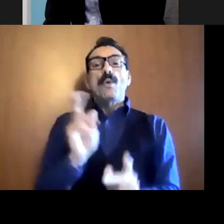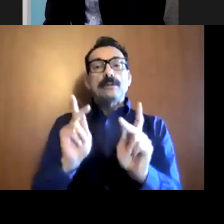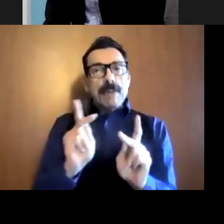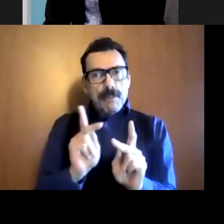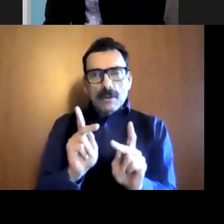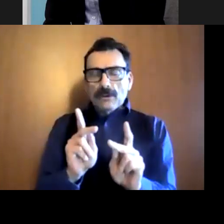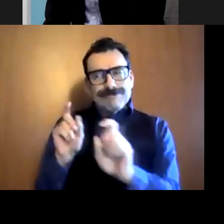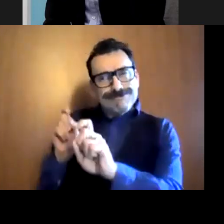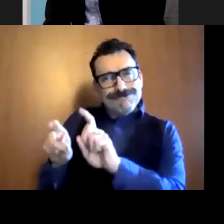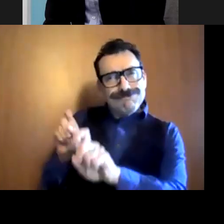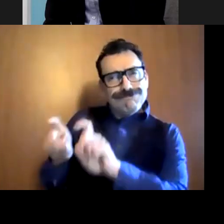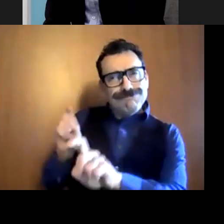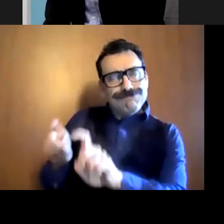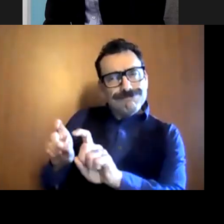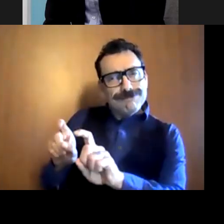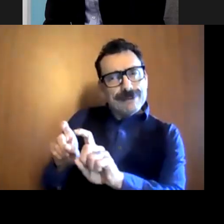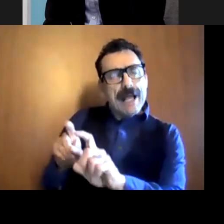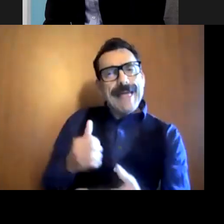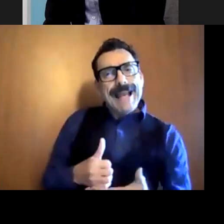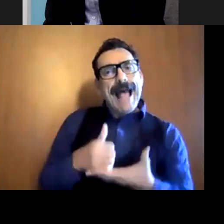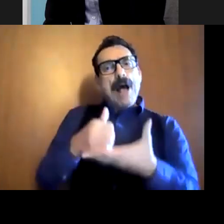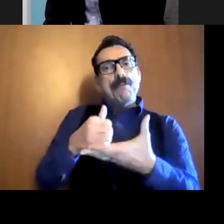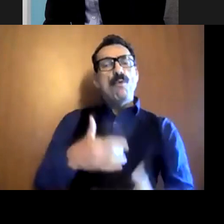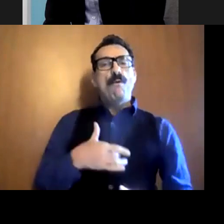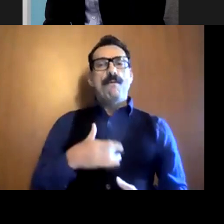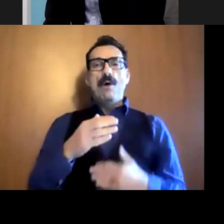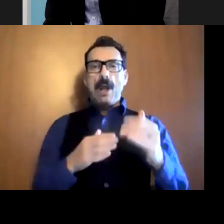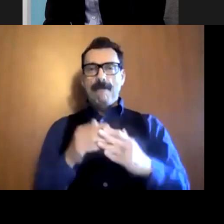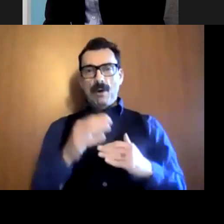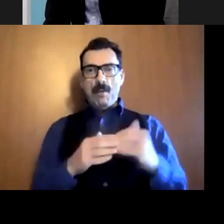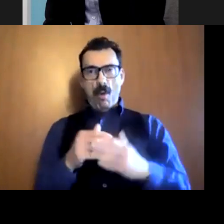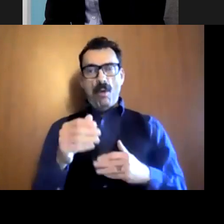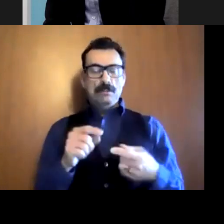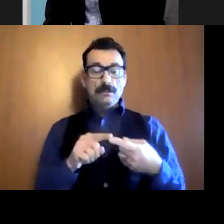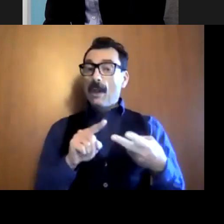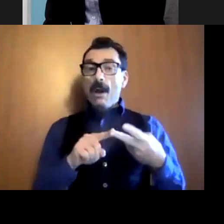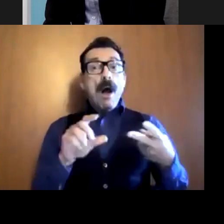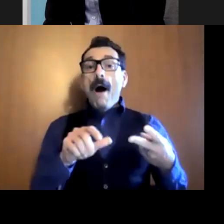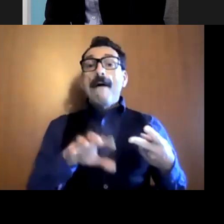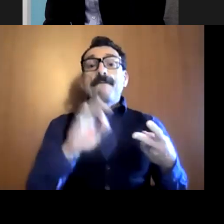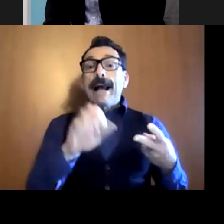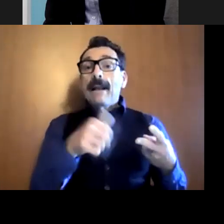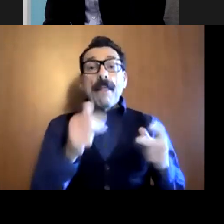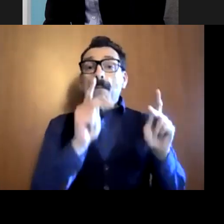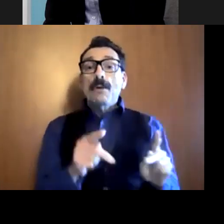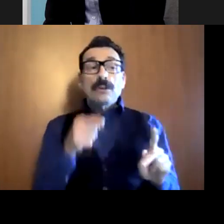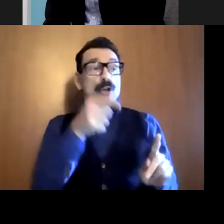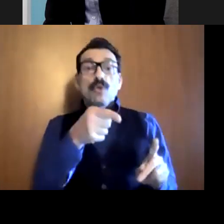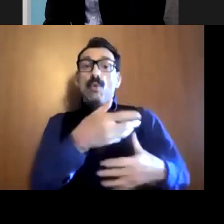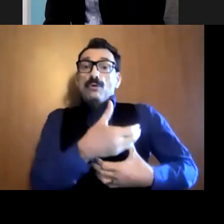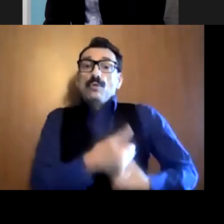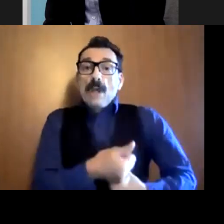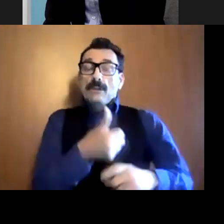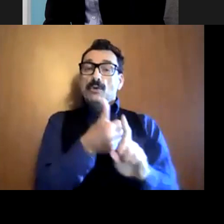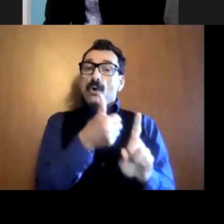to make you feel comfortable. I'm not telling you to just do it because I did, but, find someone that you trust. So, if you think me as an African American physician that deals